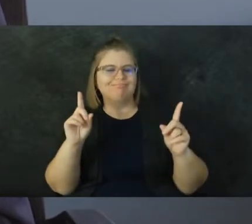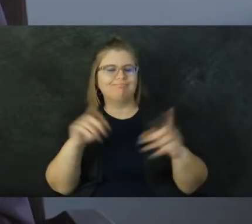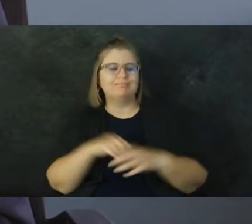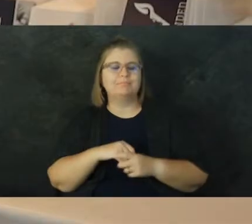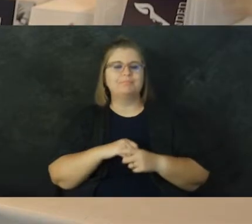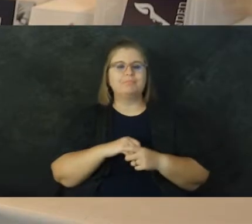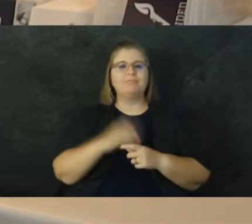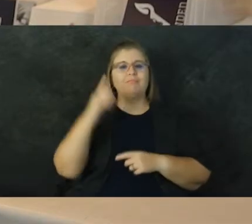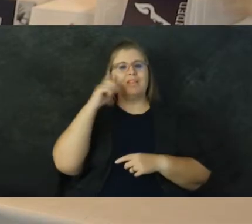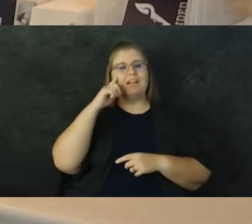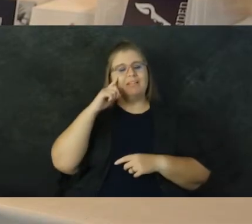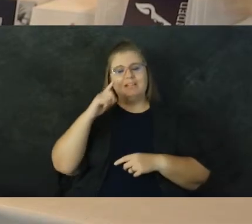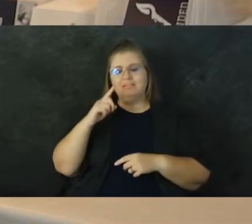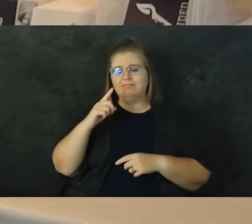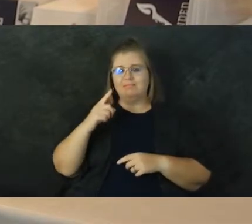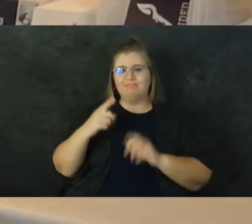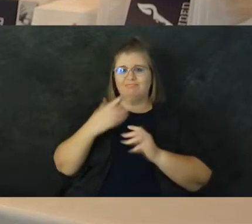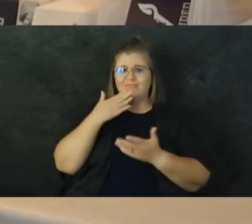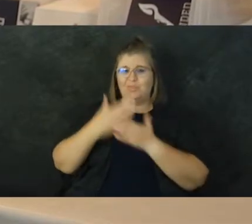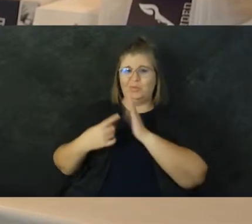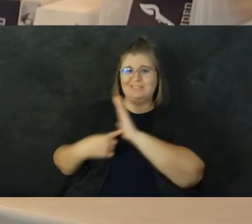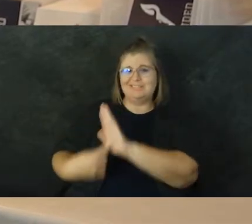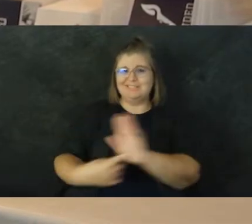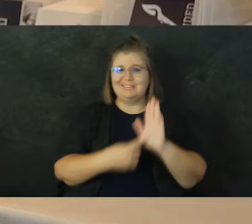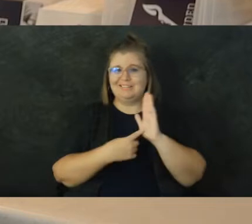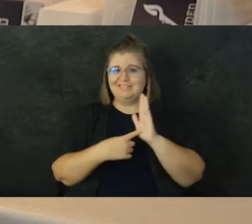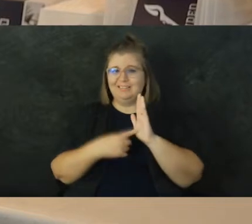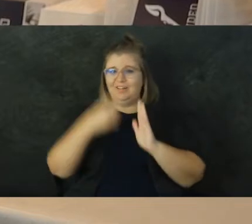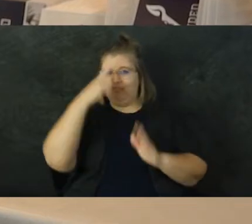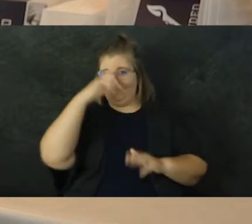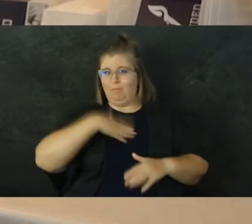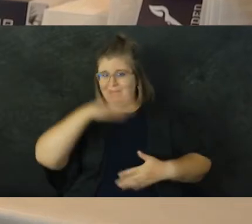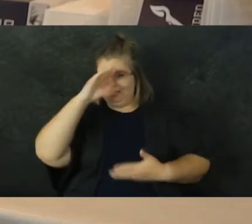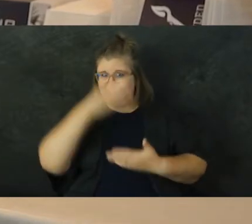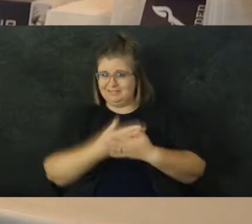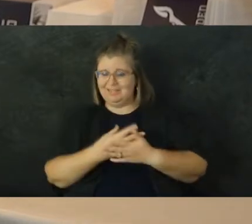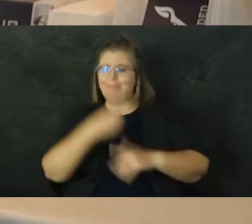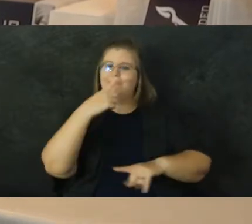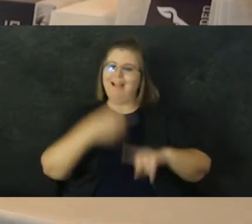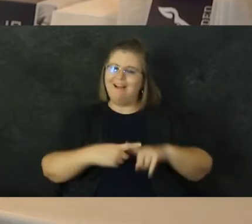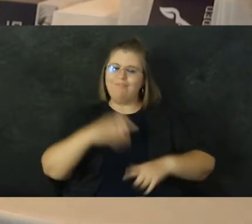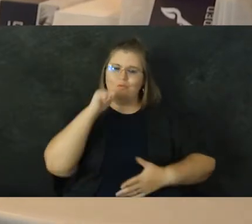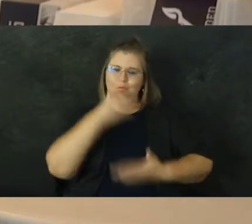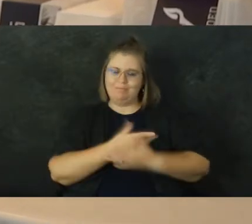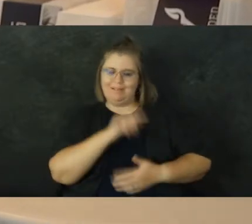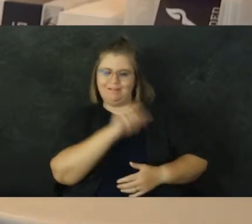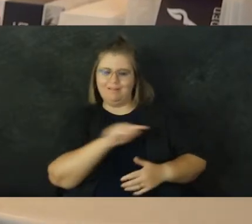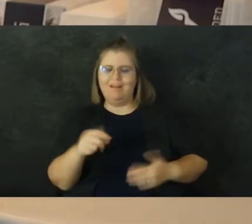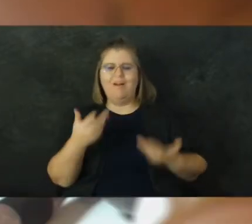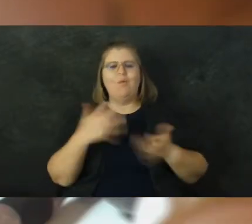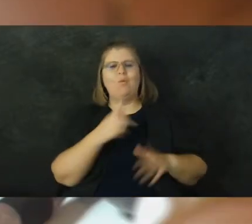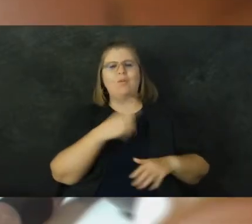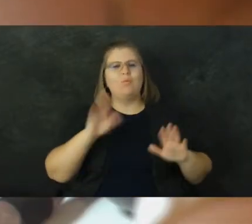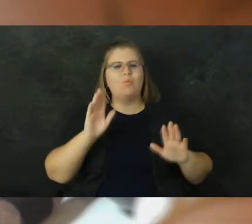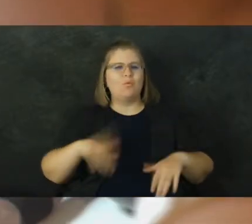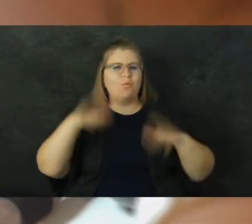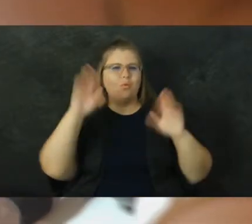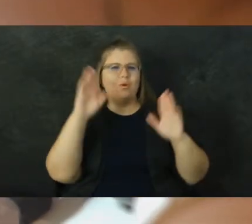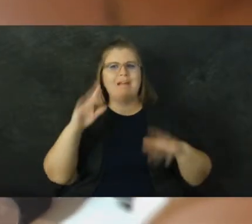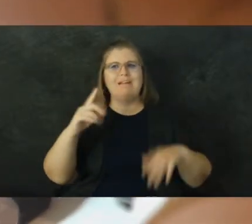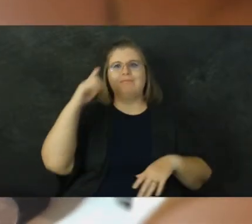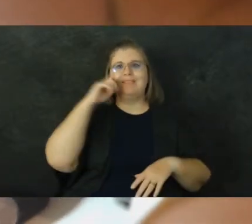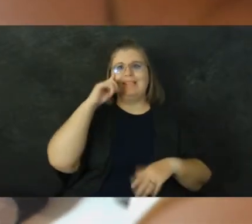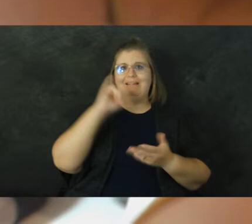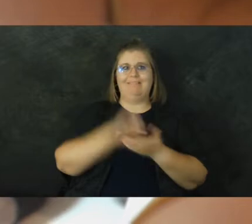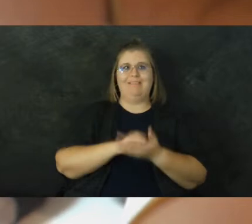it. I think I am setting a good example, not only for my boy, but also for my daughters. I don't want them to grow